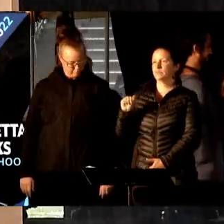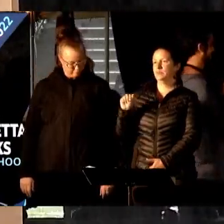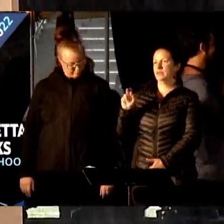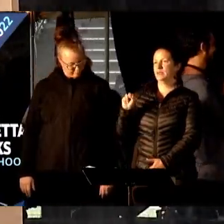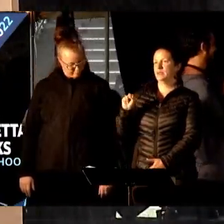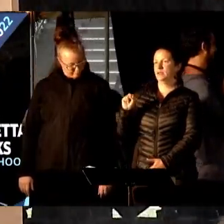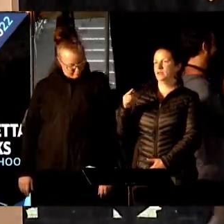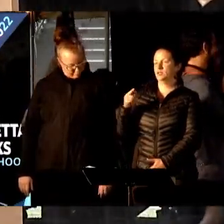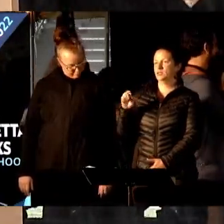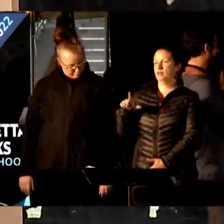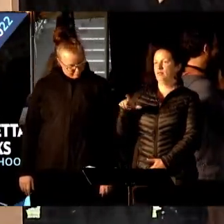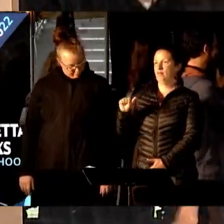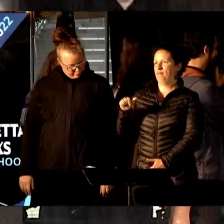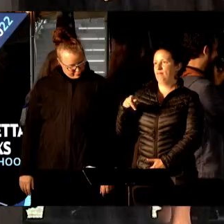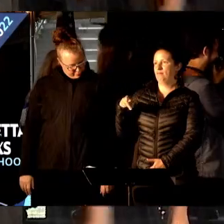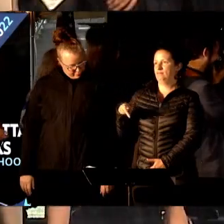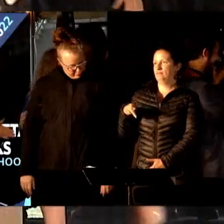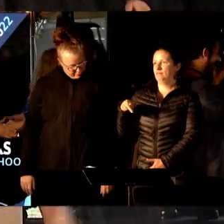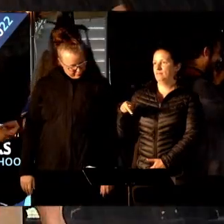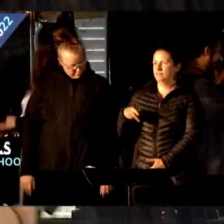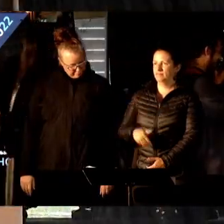Angela Portansky.